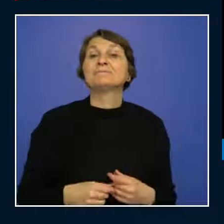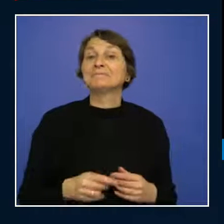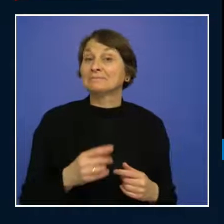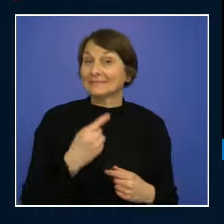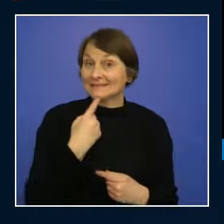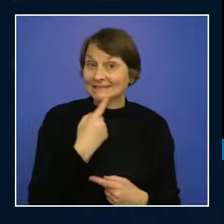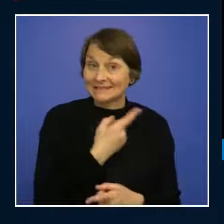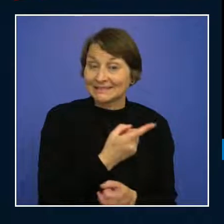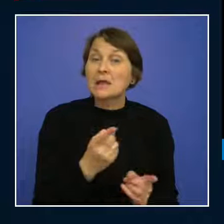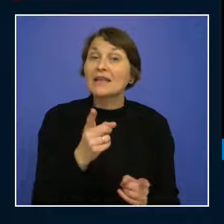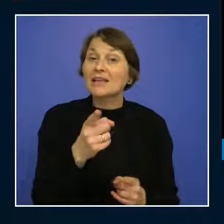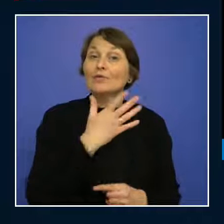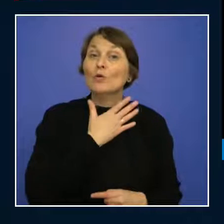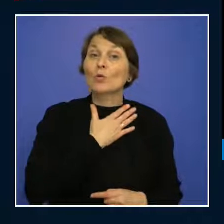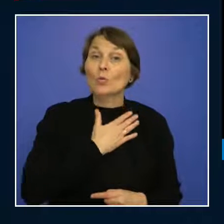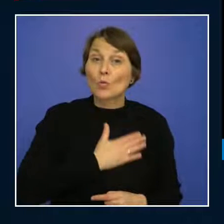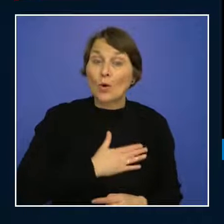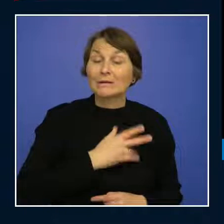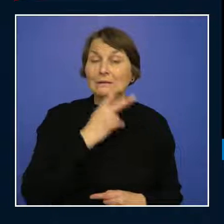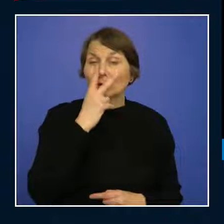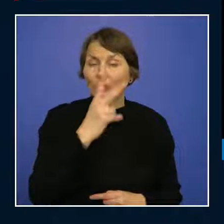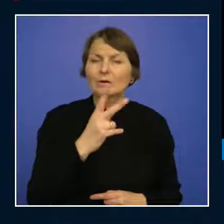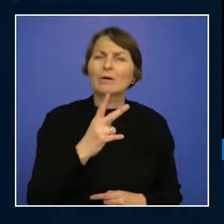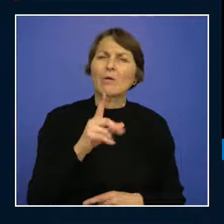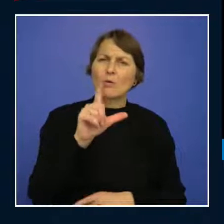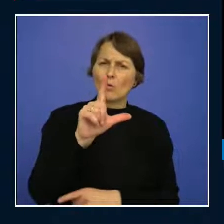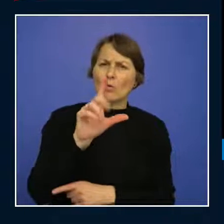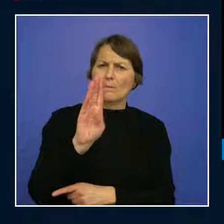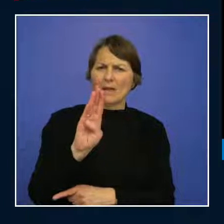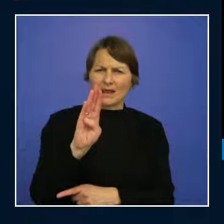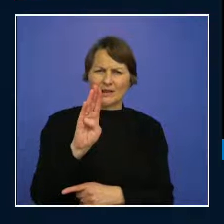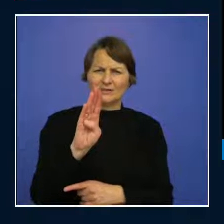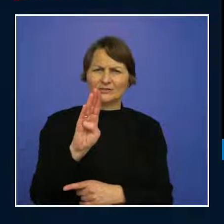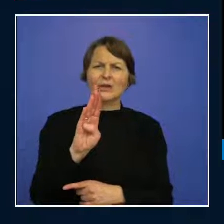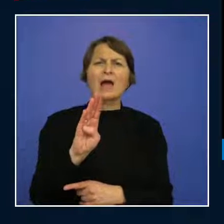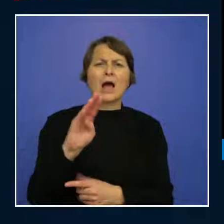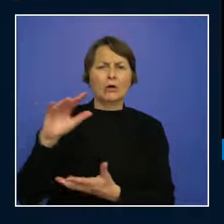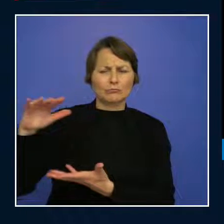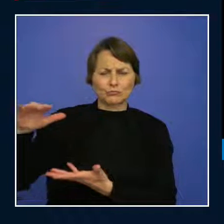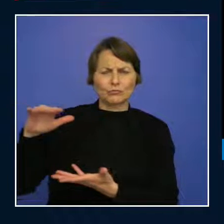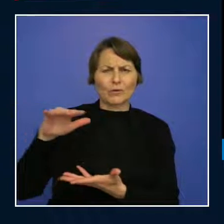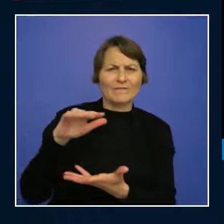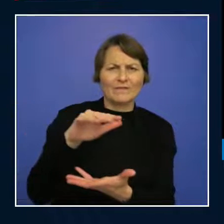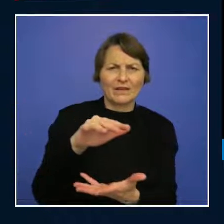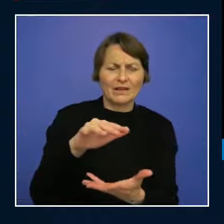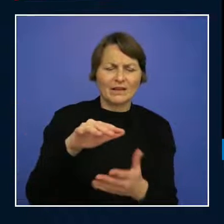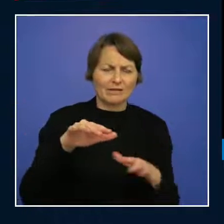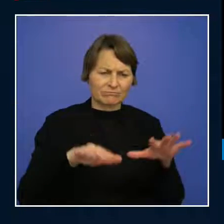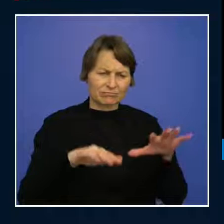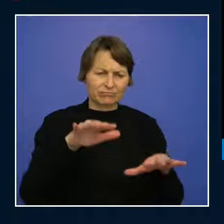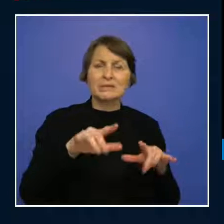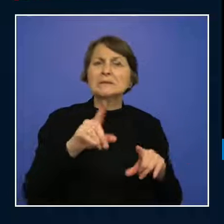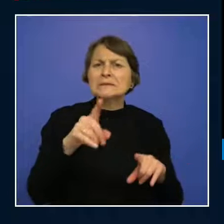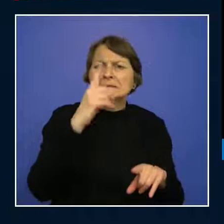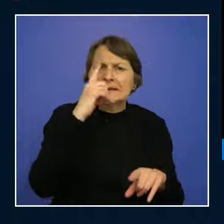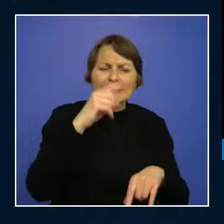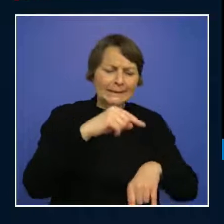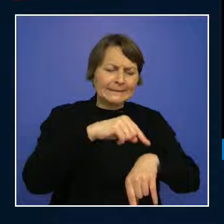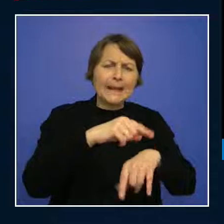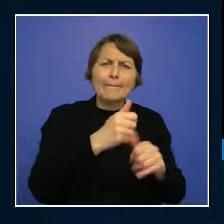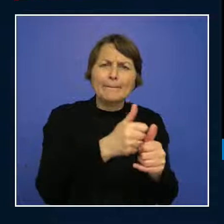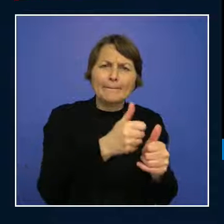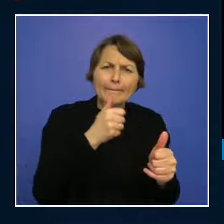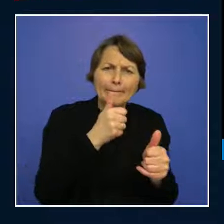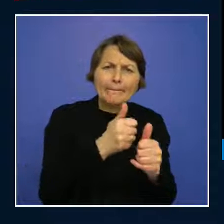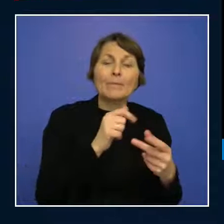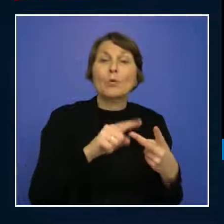looking at your load balancing and thinking about it, think about things like latency sensitivity, what type of workload you're actually